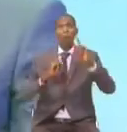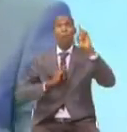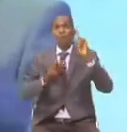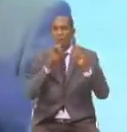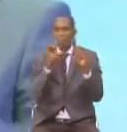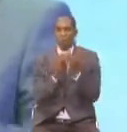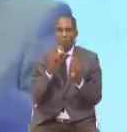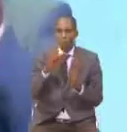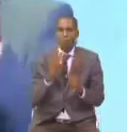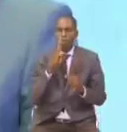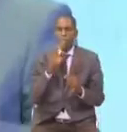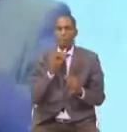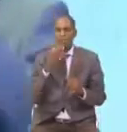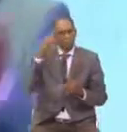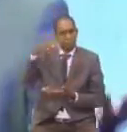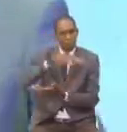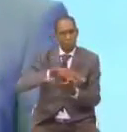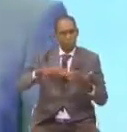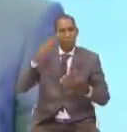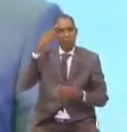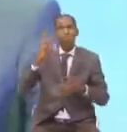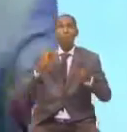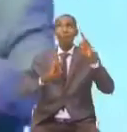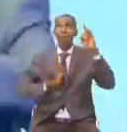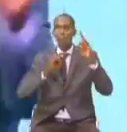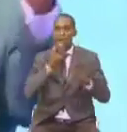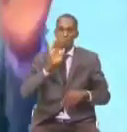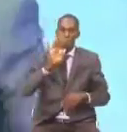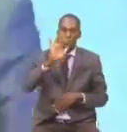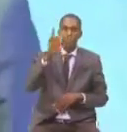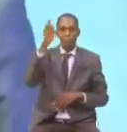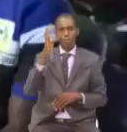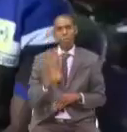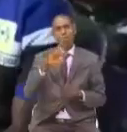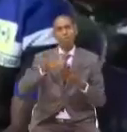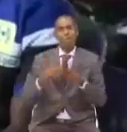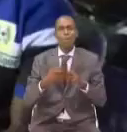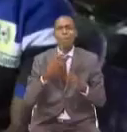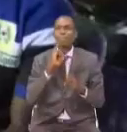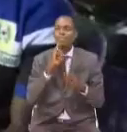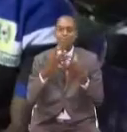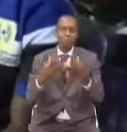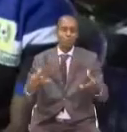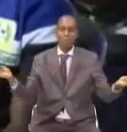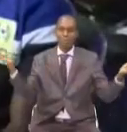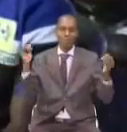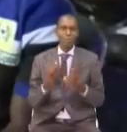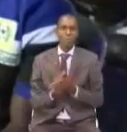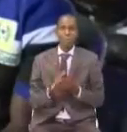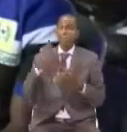for I am thy God. Your problem is solved. The